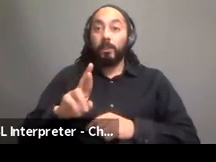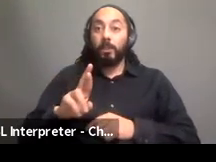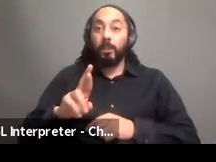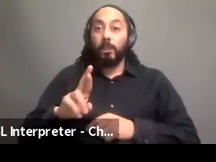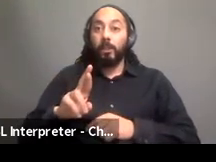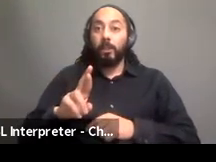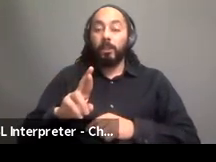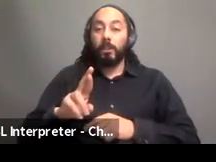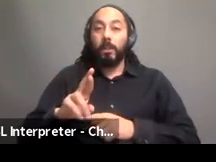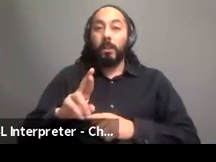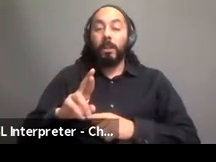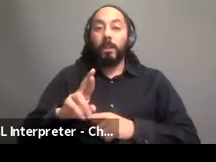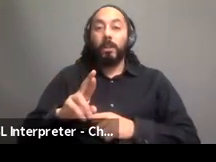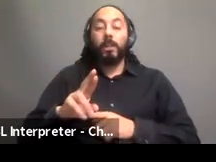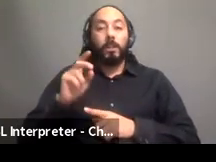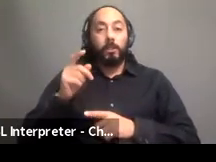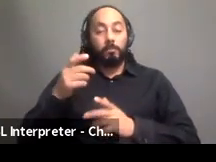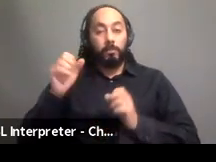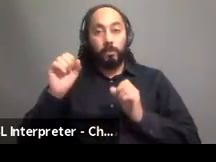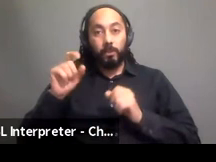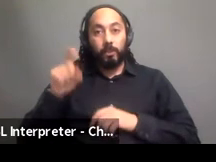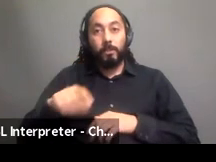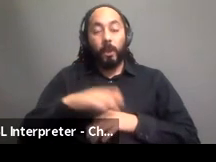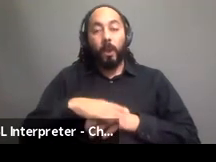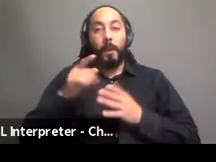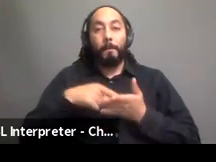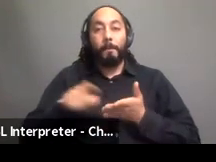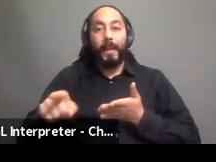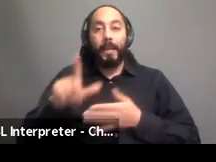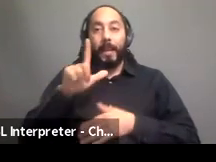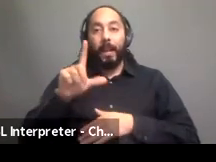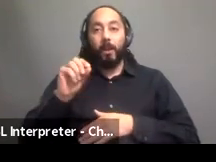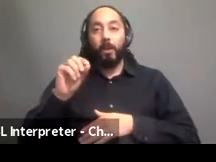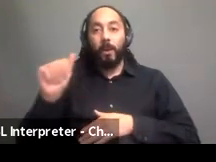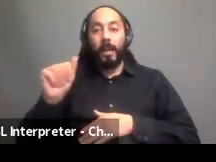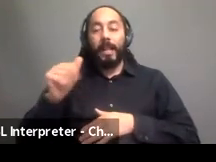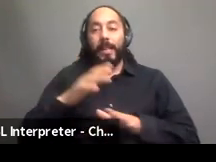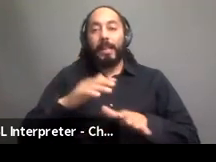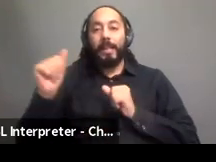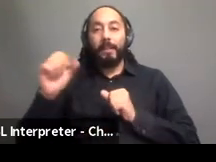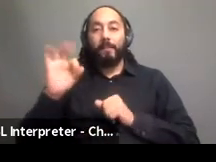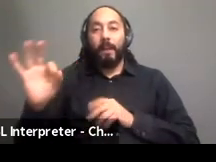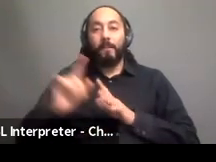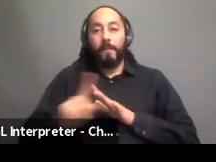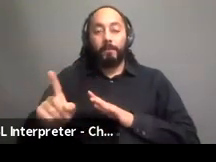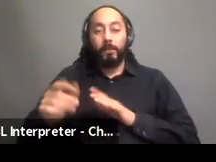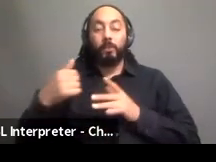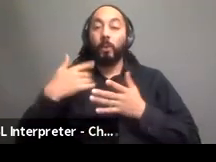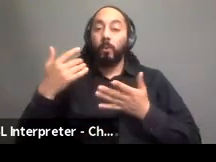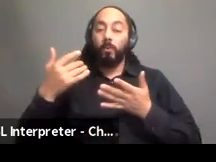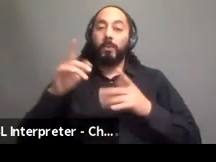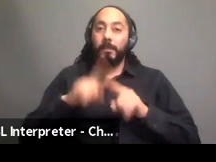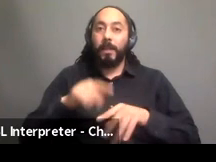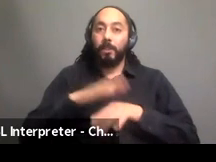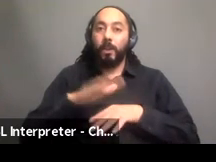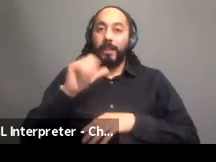grounds that you should be on a paid leave of absence while the investigation is ongoing. It does depend on the case. So,